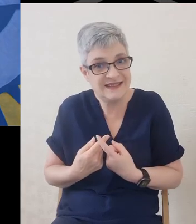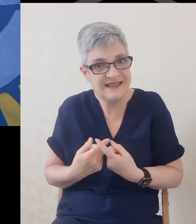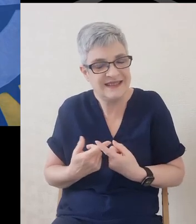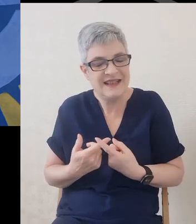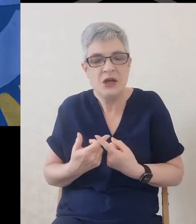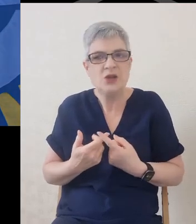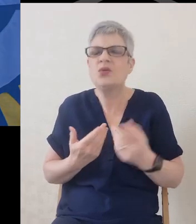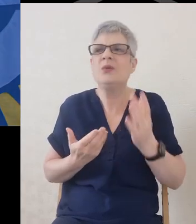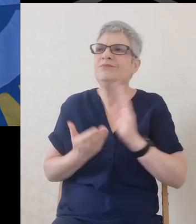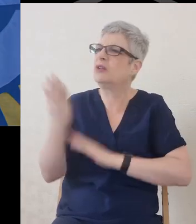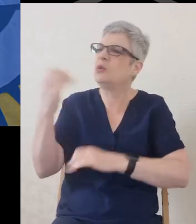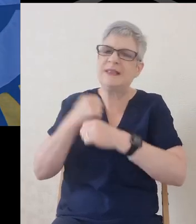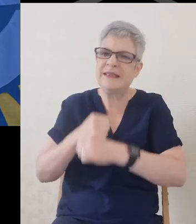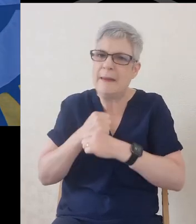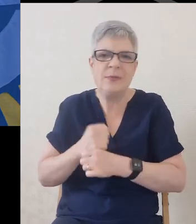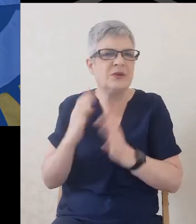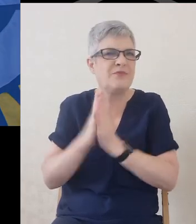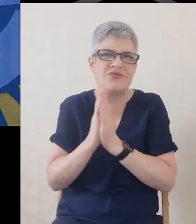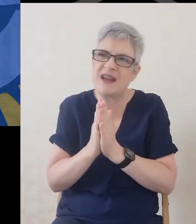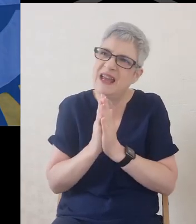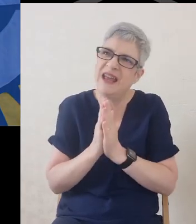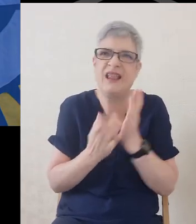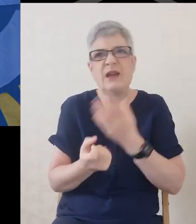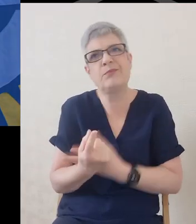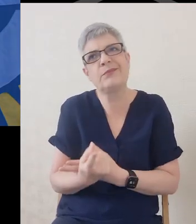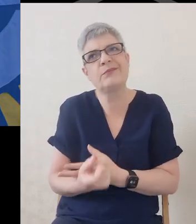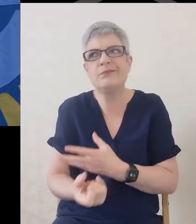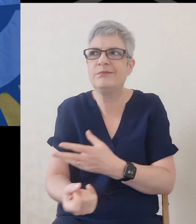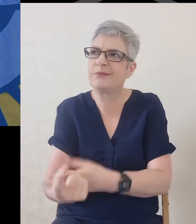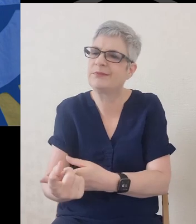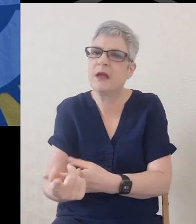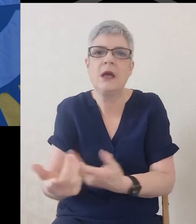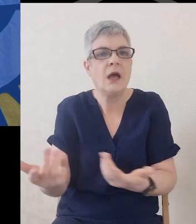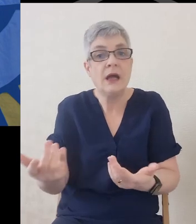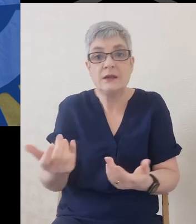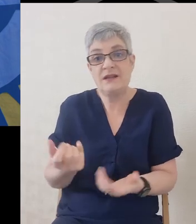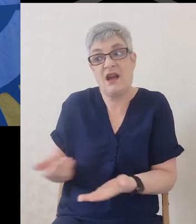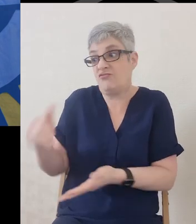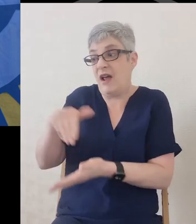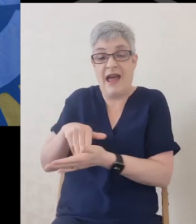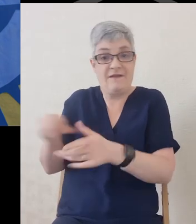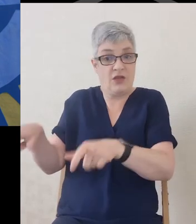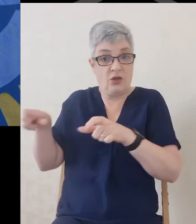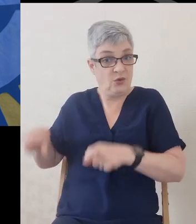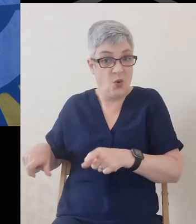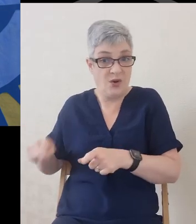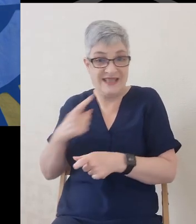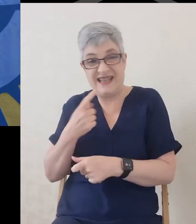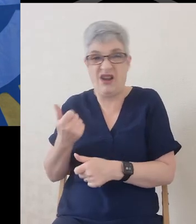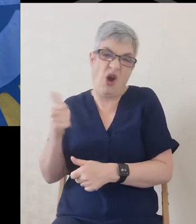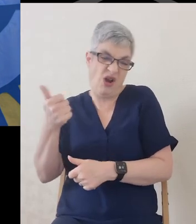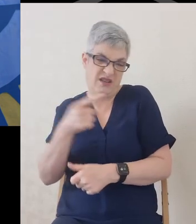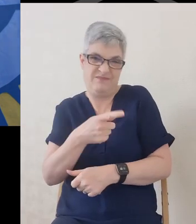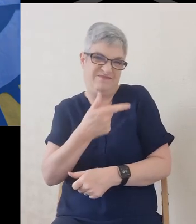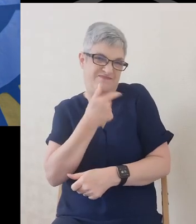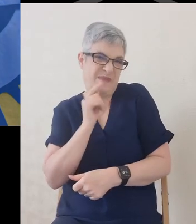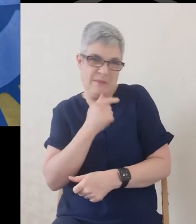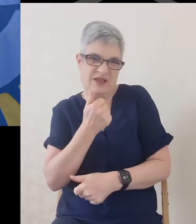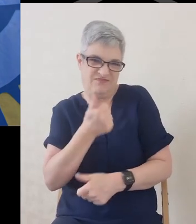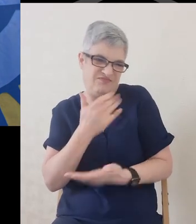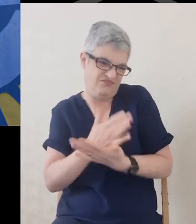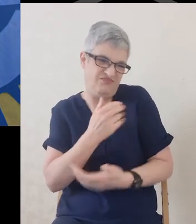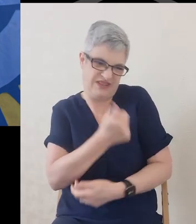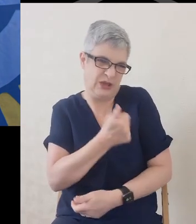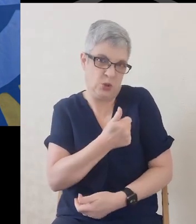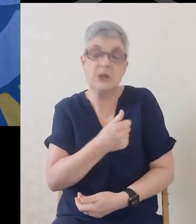goes to the temple to pray for us once in a while. It's not that he turned up at the Father's throne to put in a good word for us. He is there